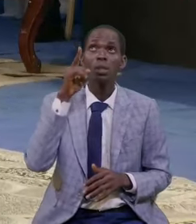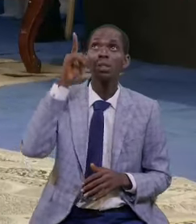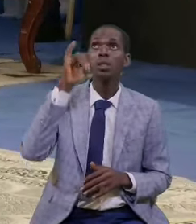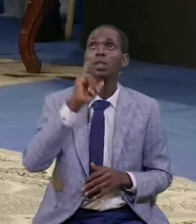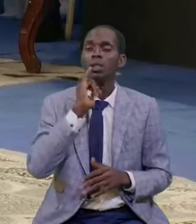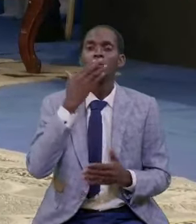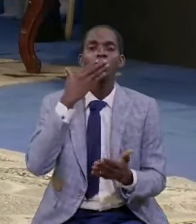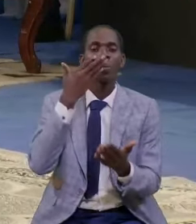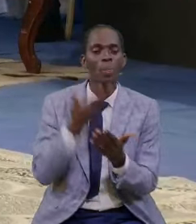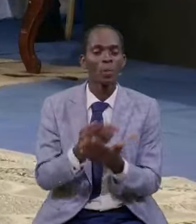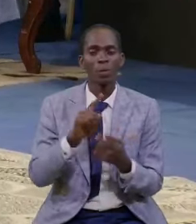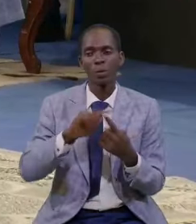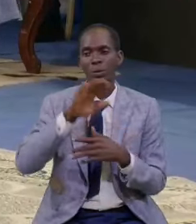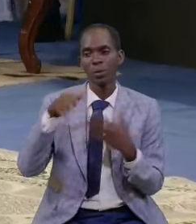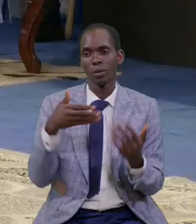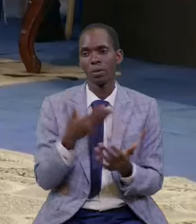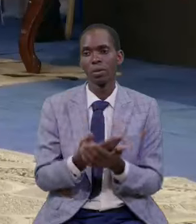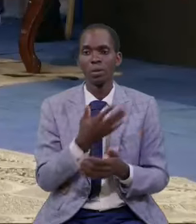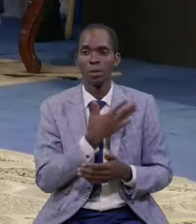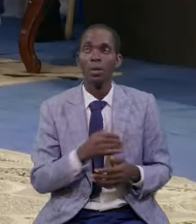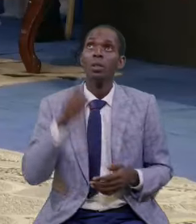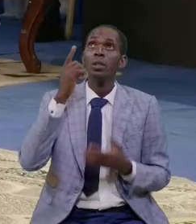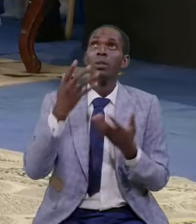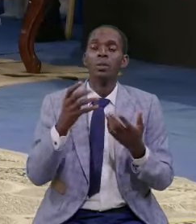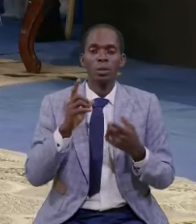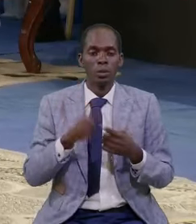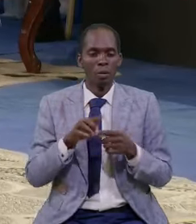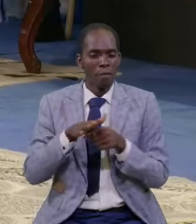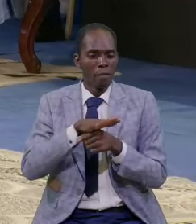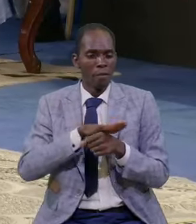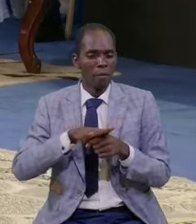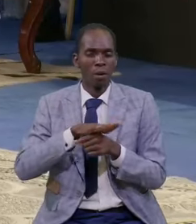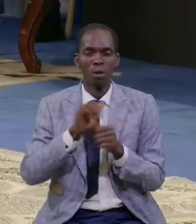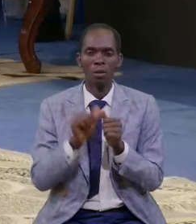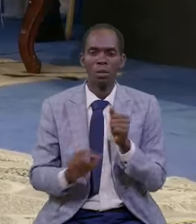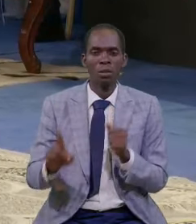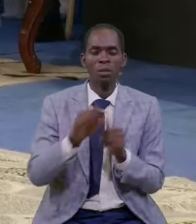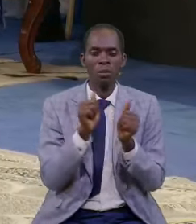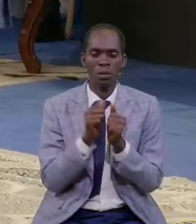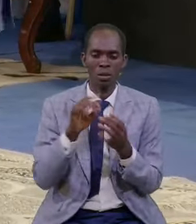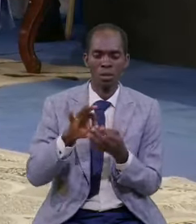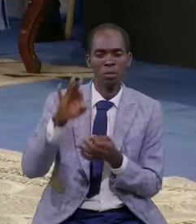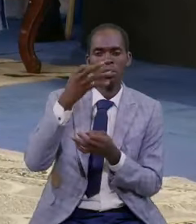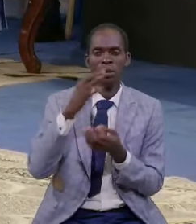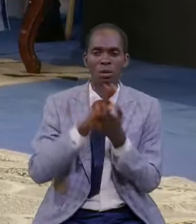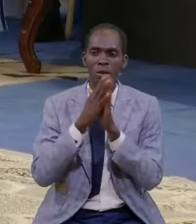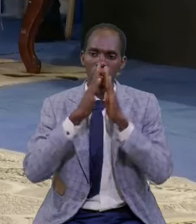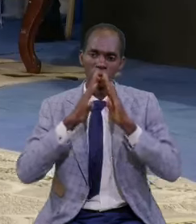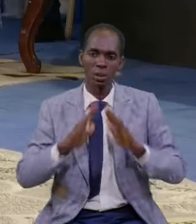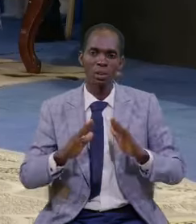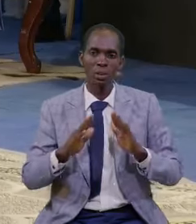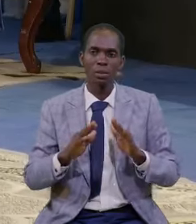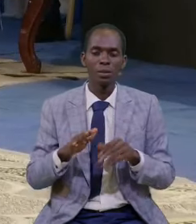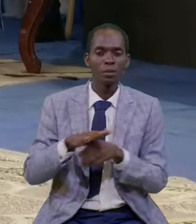And he wants to fill everyone with the Spirit of peace, the Spirit of